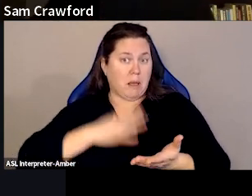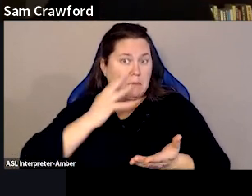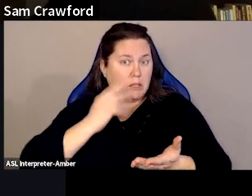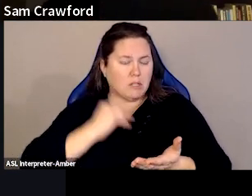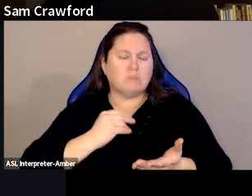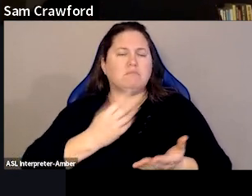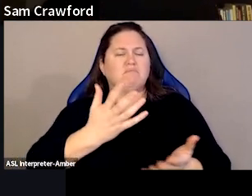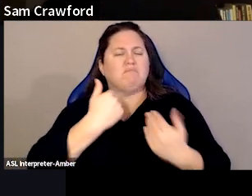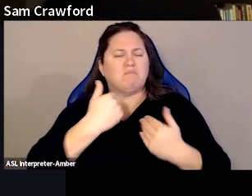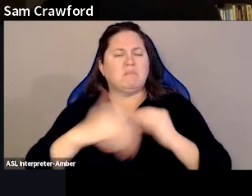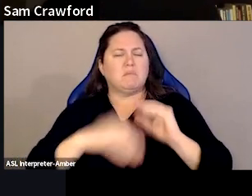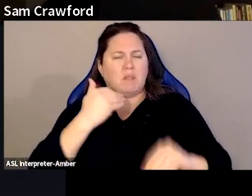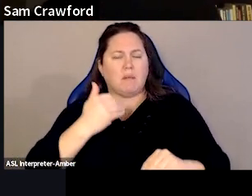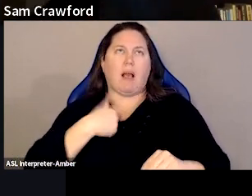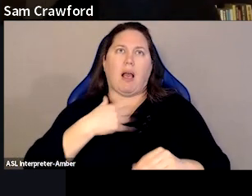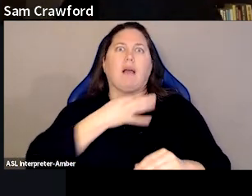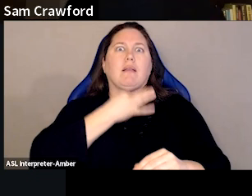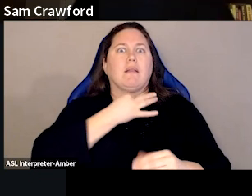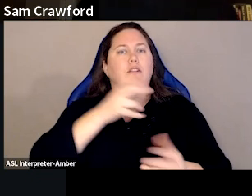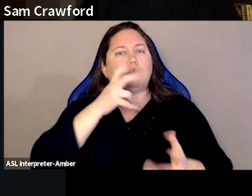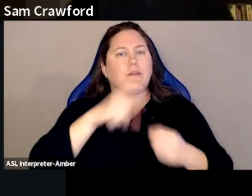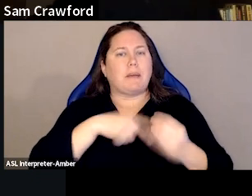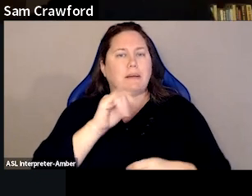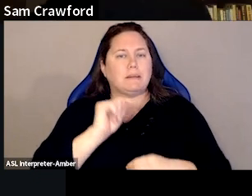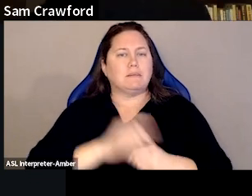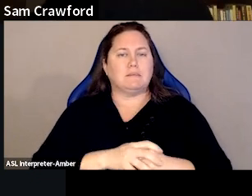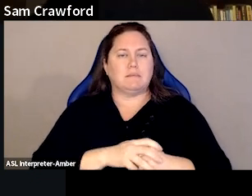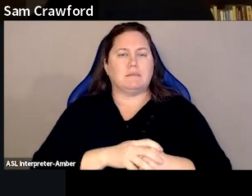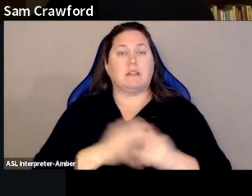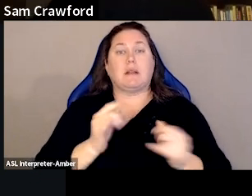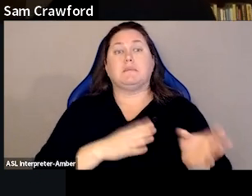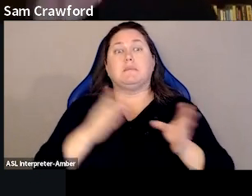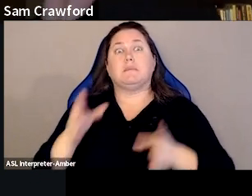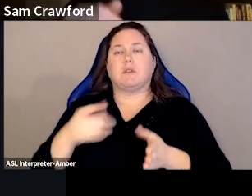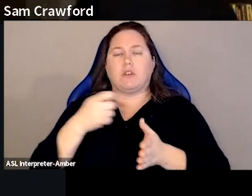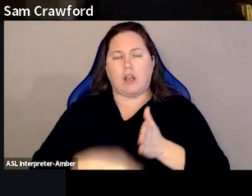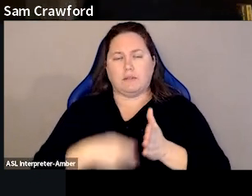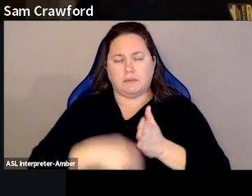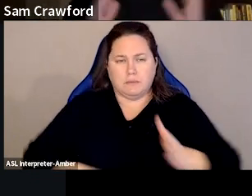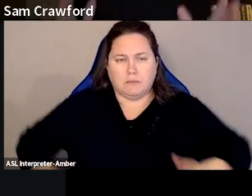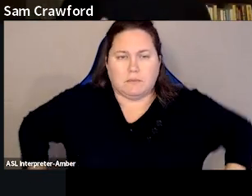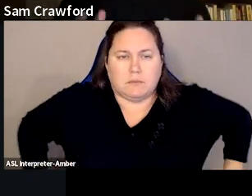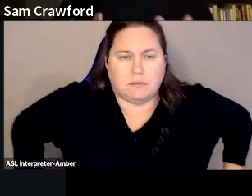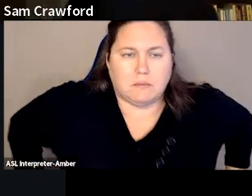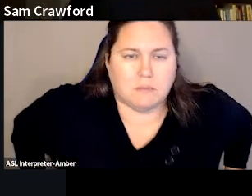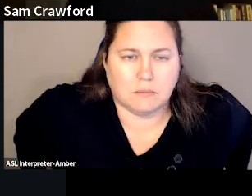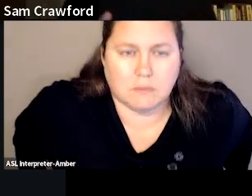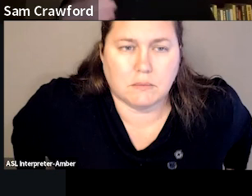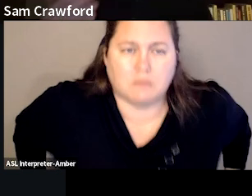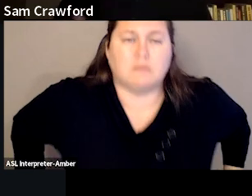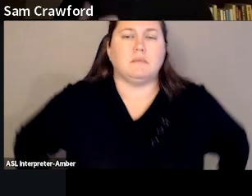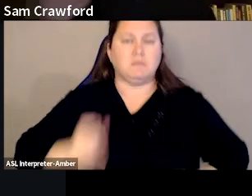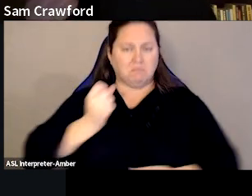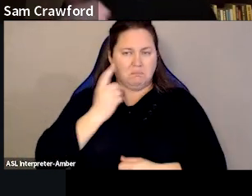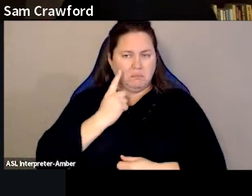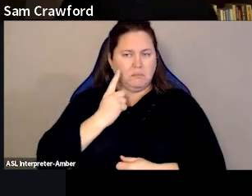it. So that leads me onto costs. As I said right at the start, there is a time and a place